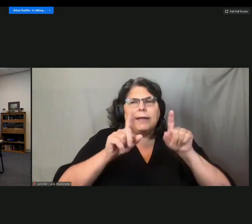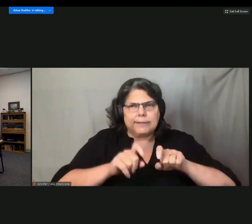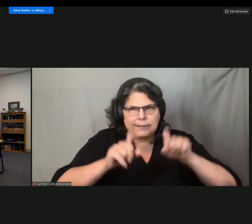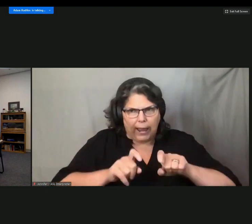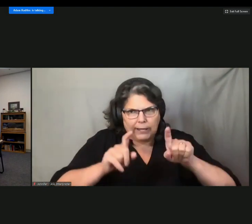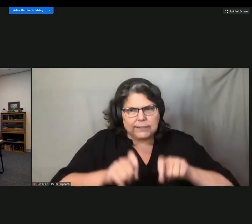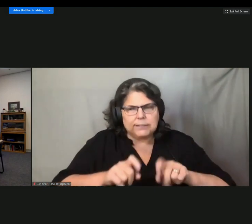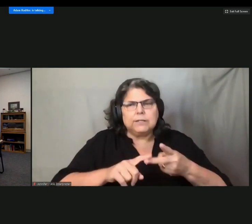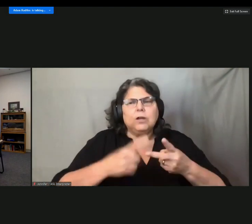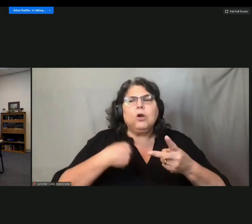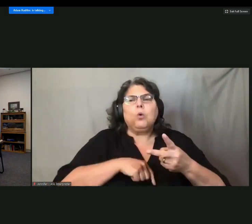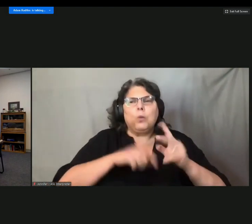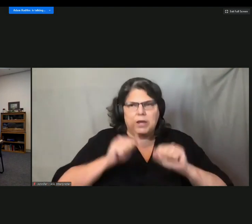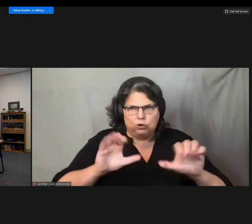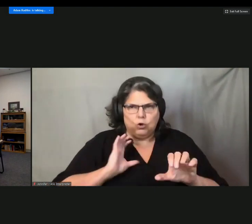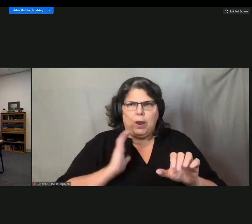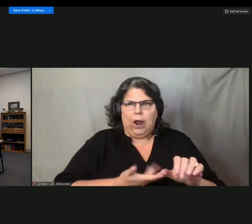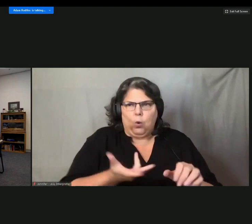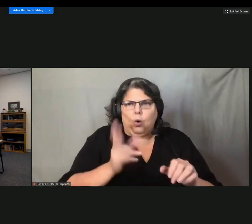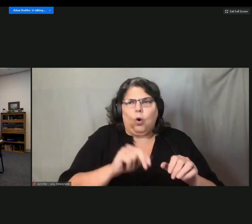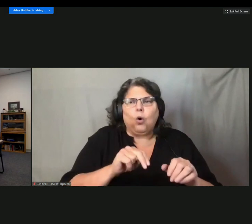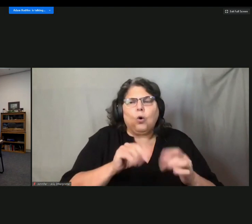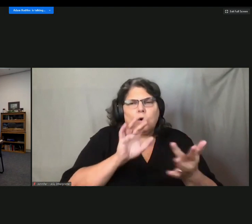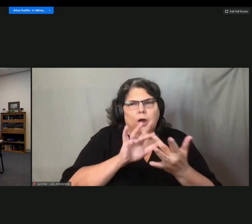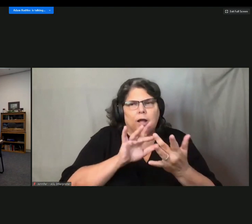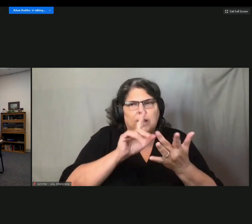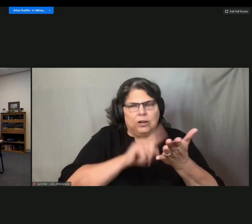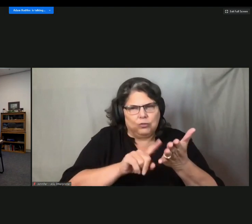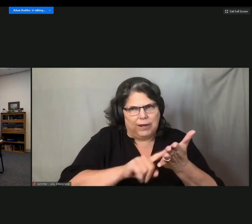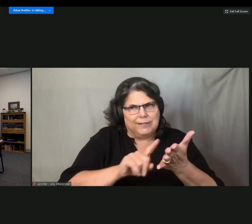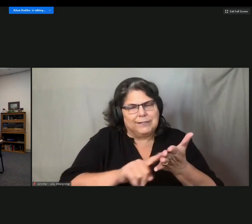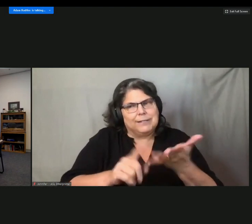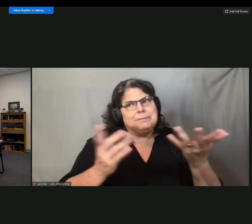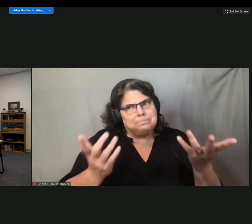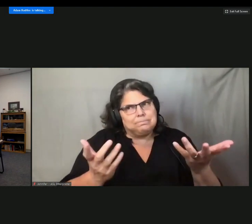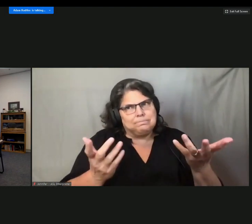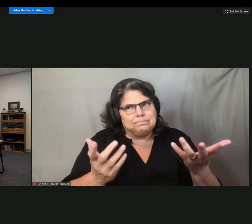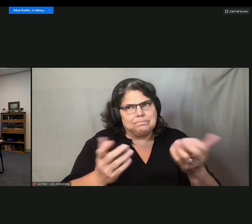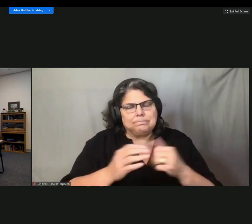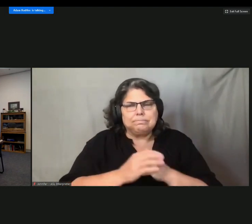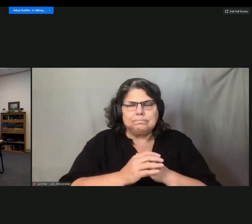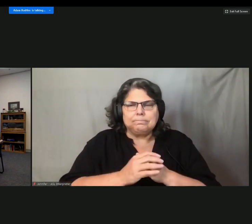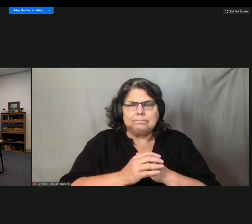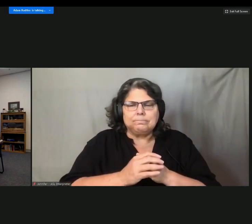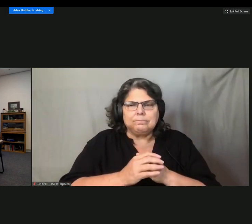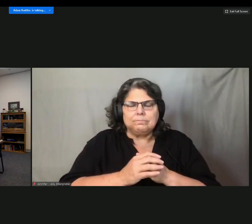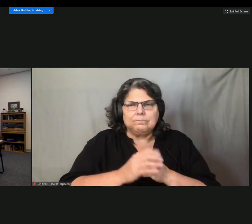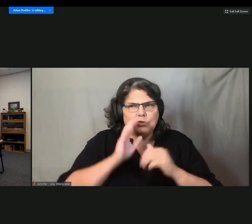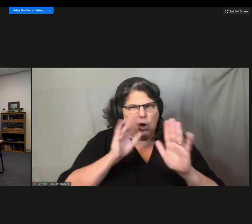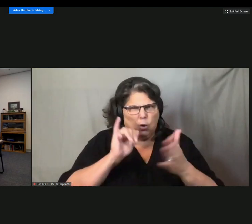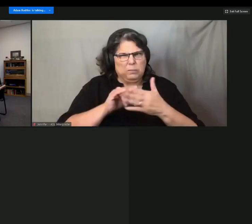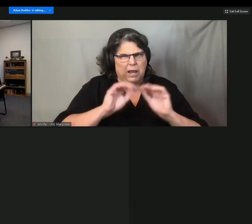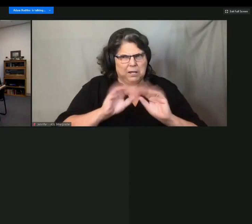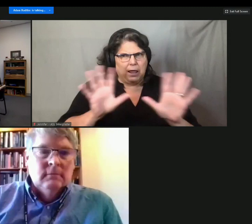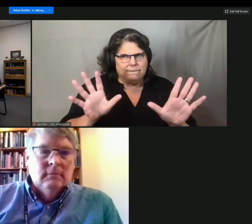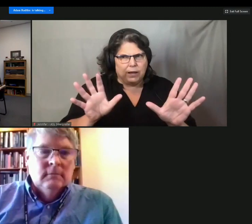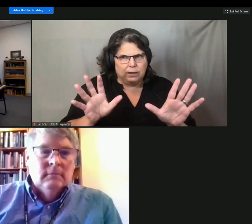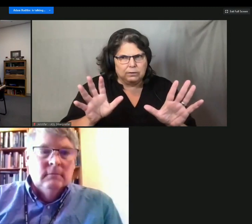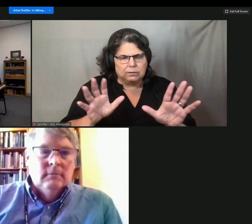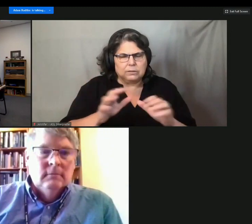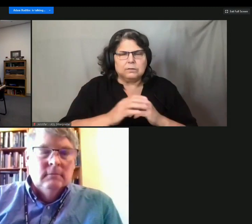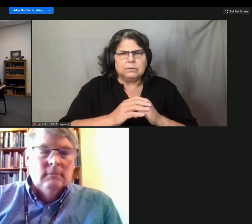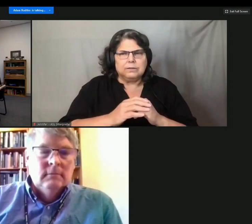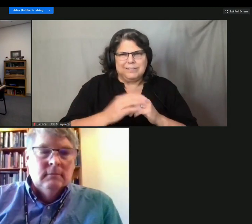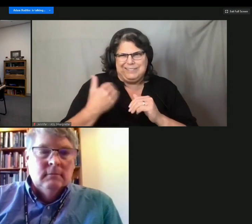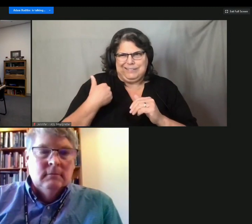own contact tracing. So that hopefully could clarify the